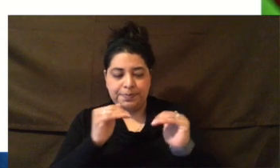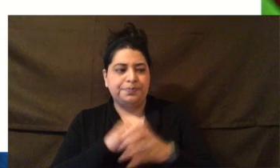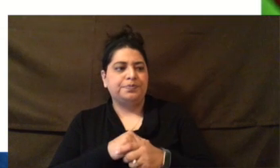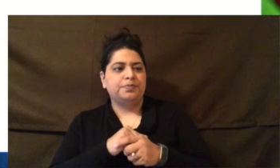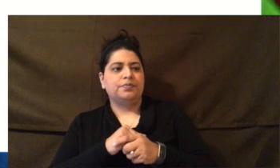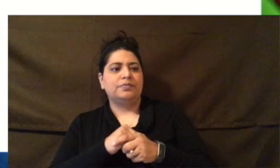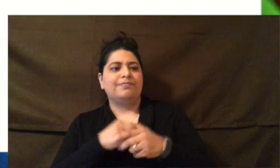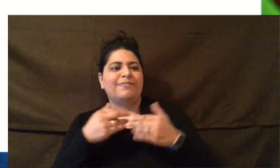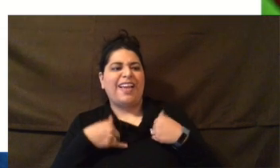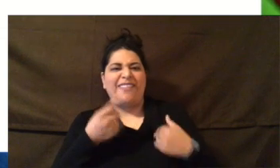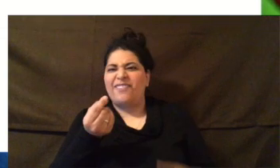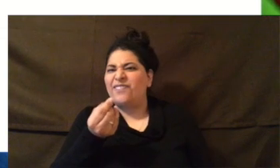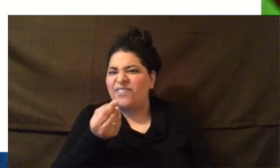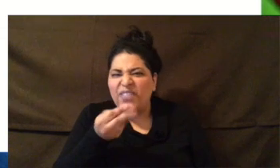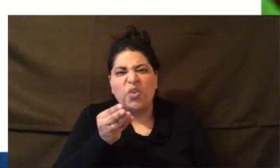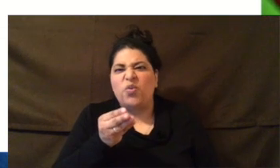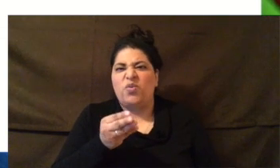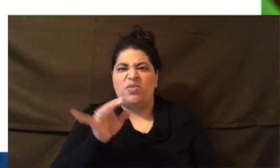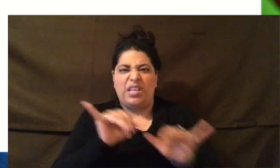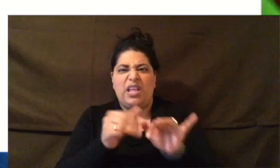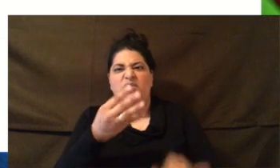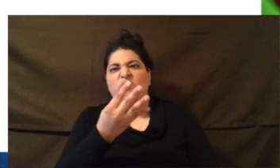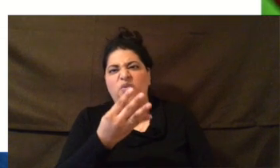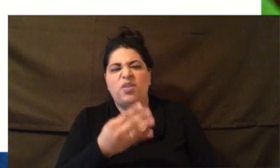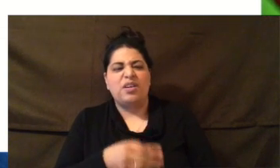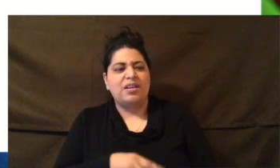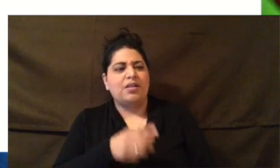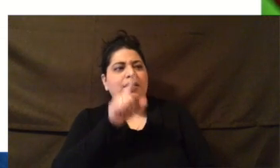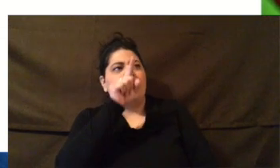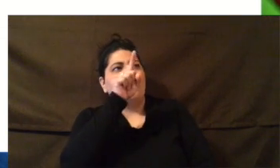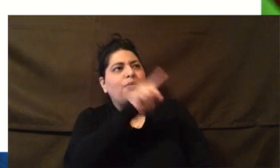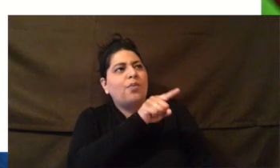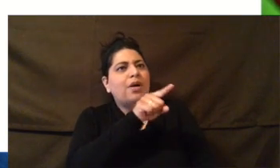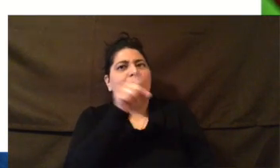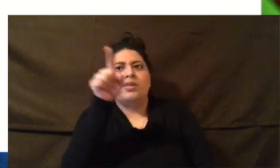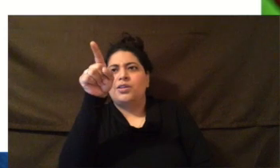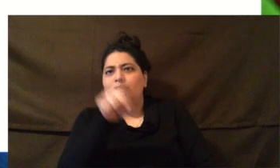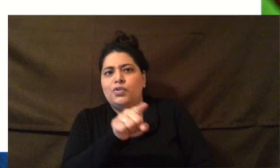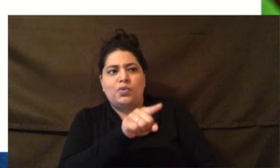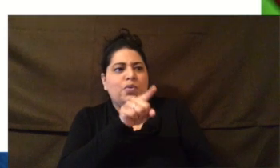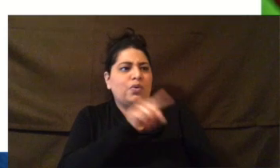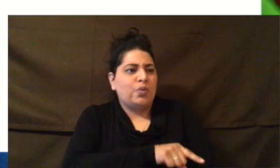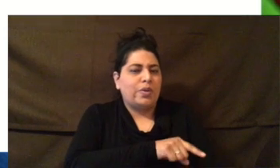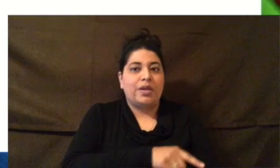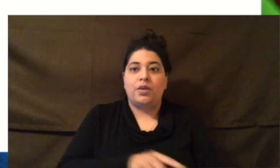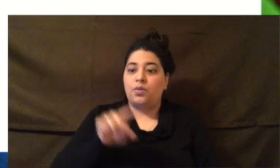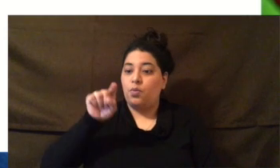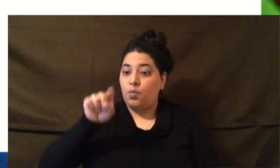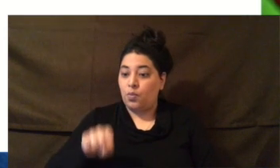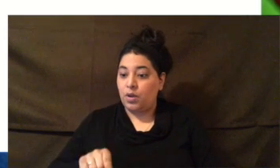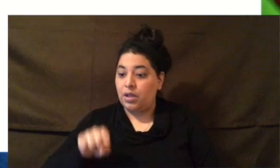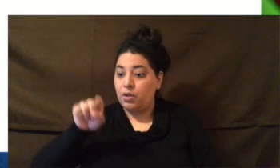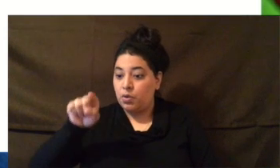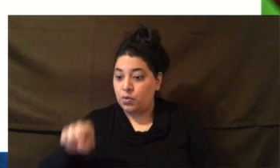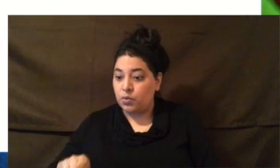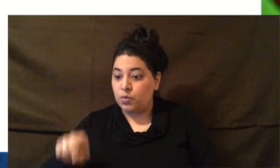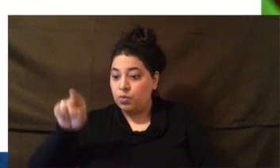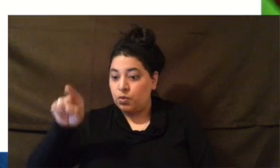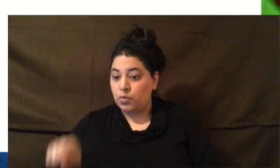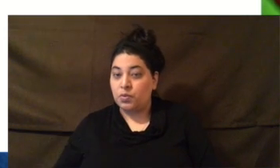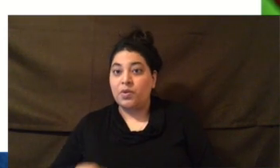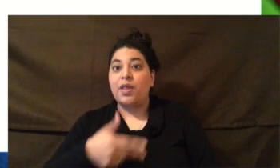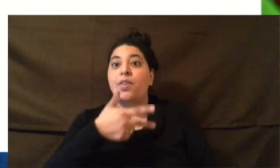All right, we've only got a little bit of size 4. We've got 1 here, 2 here, and 3 here. So we are going to have